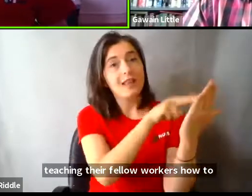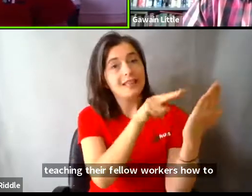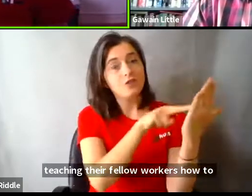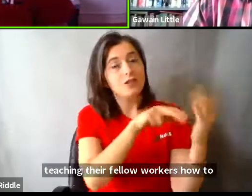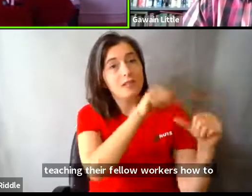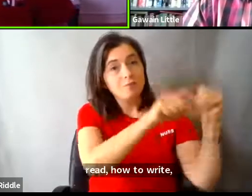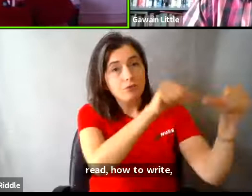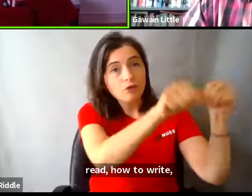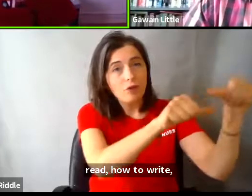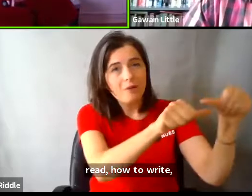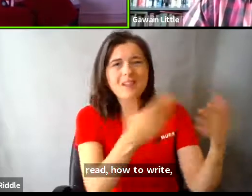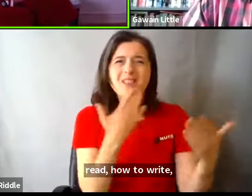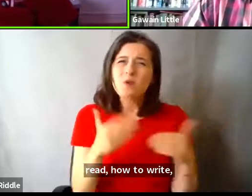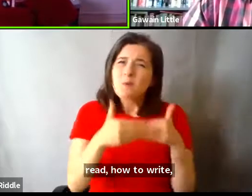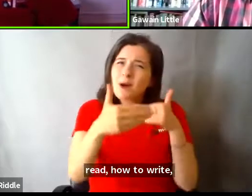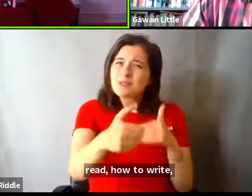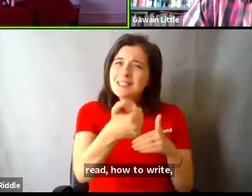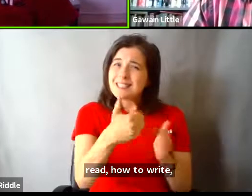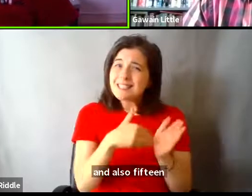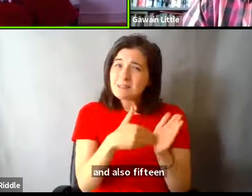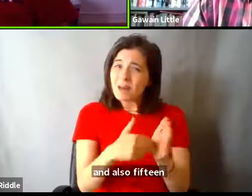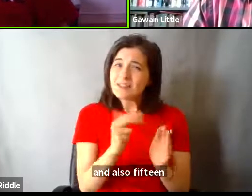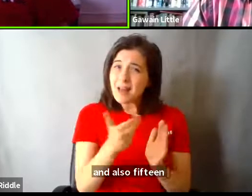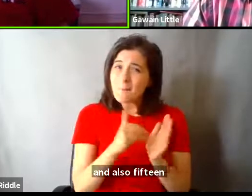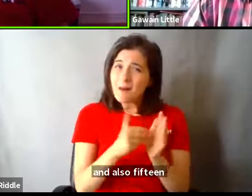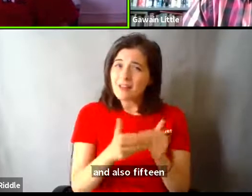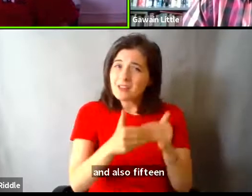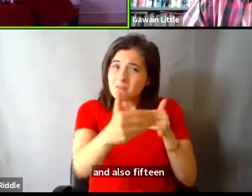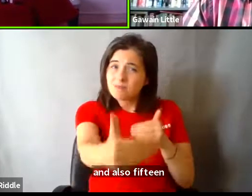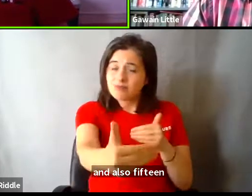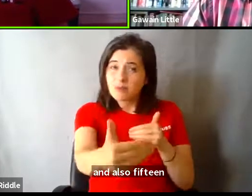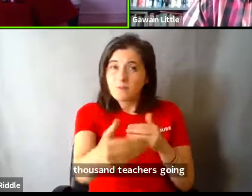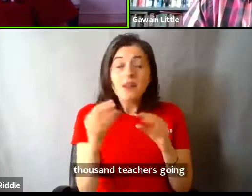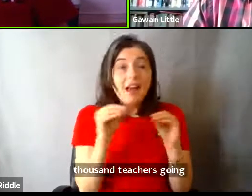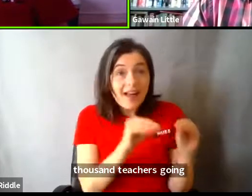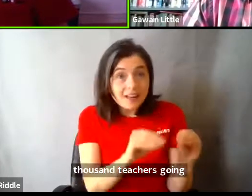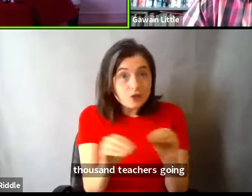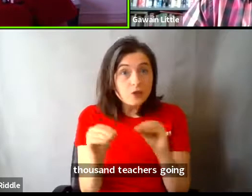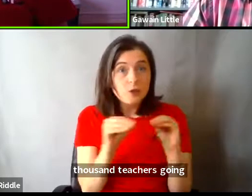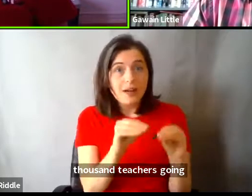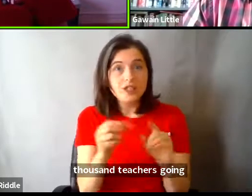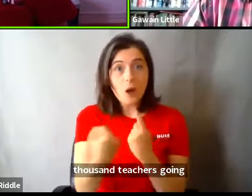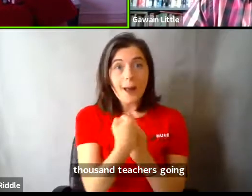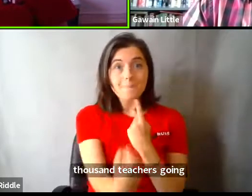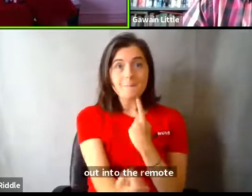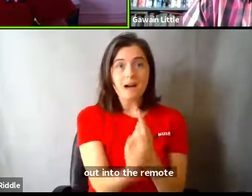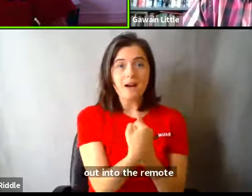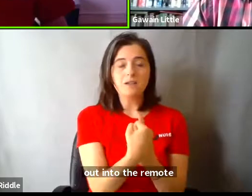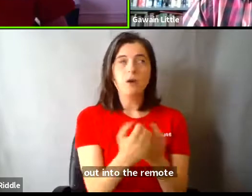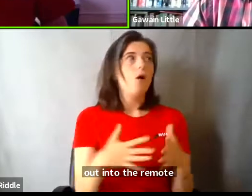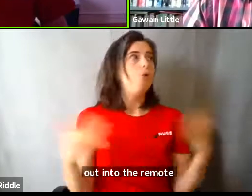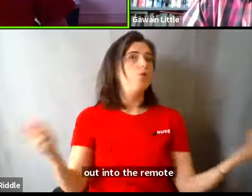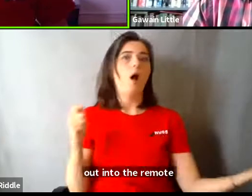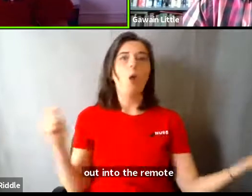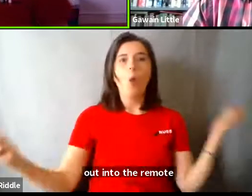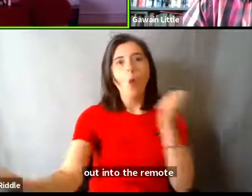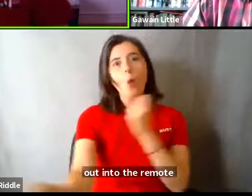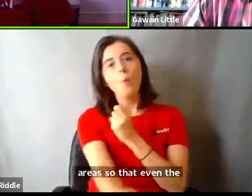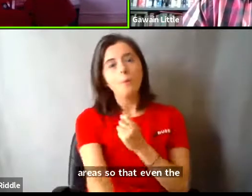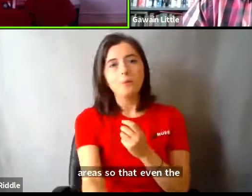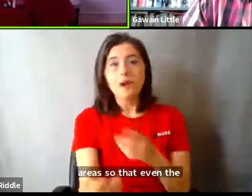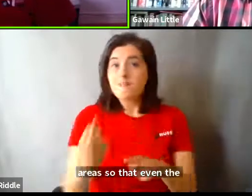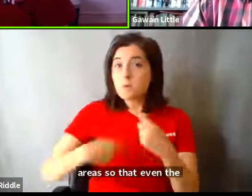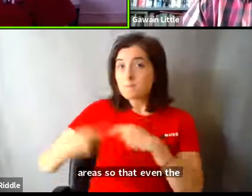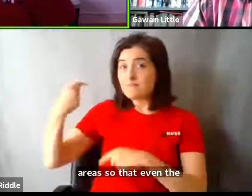within a period of about 6 months or 8 months, educational impact in Cuba was colossal. From a situation of